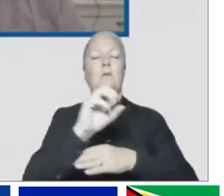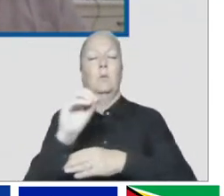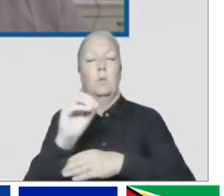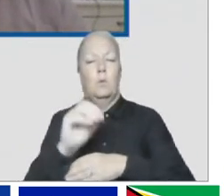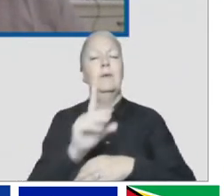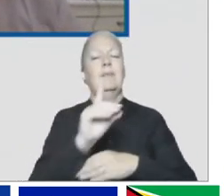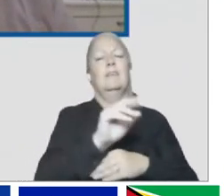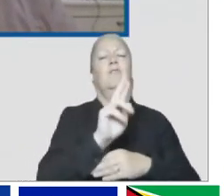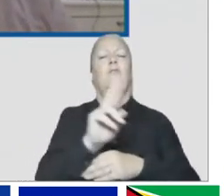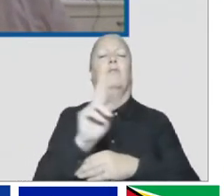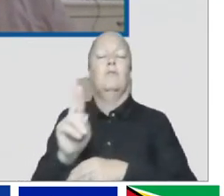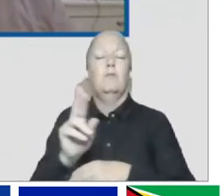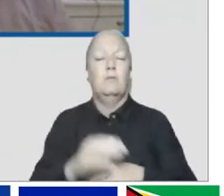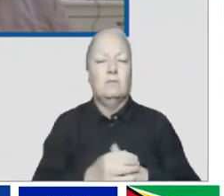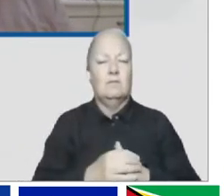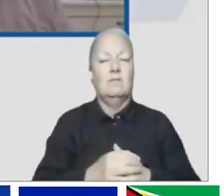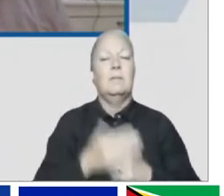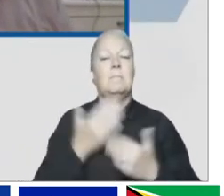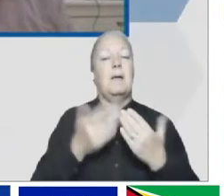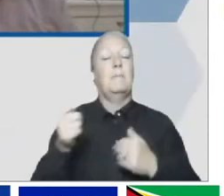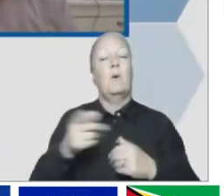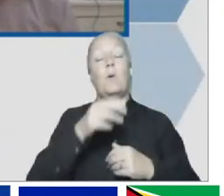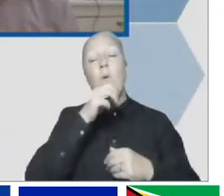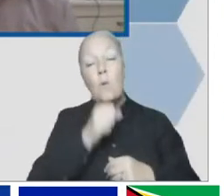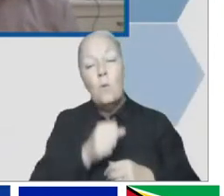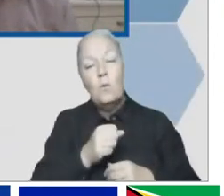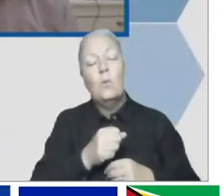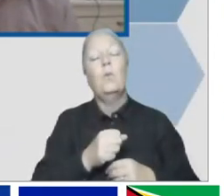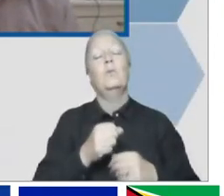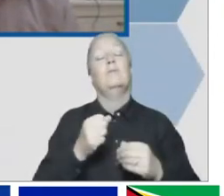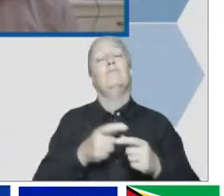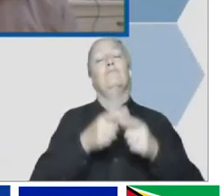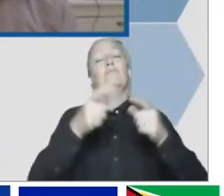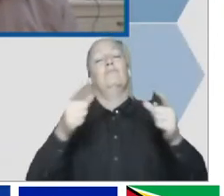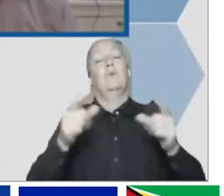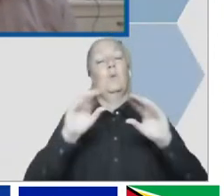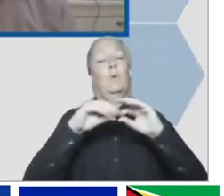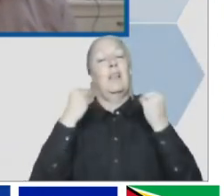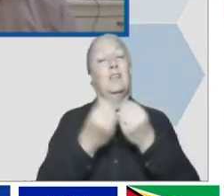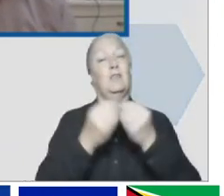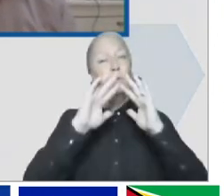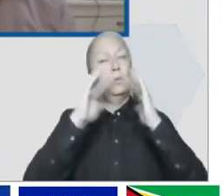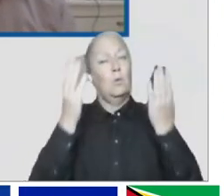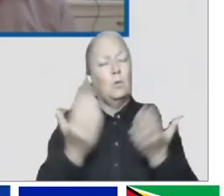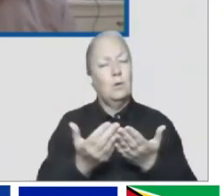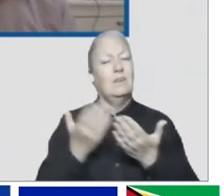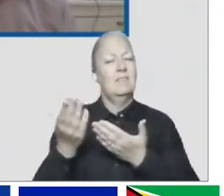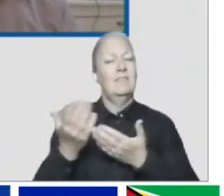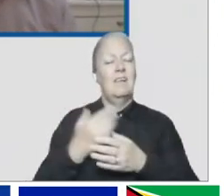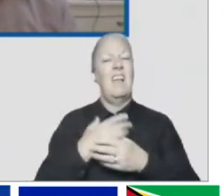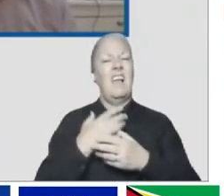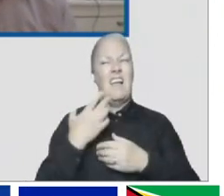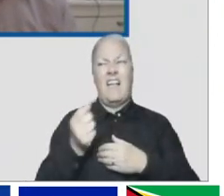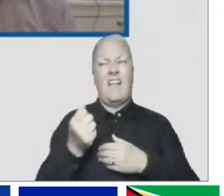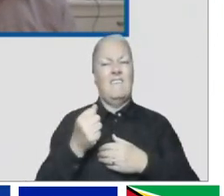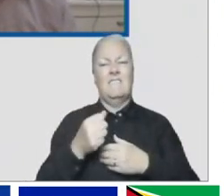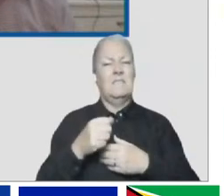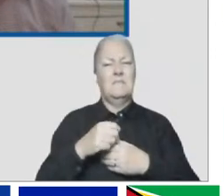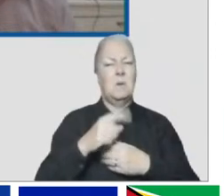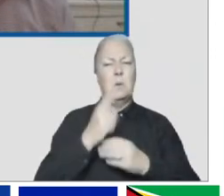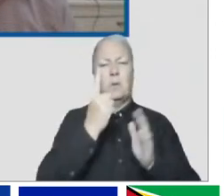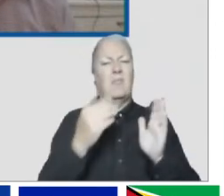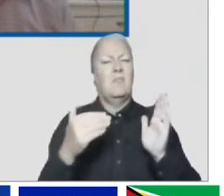and largest of the organizations in the world. I think it's over 1,000 members now, probably more than 100